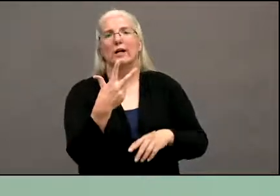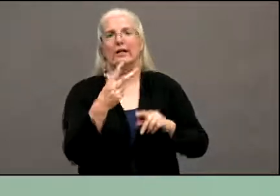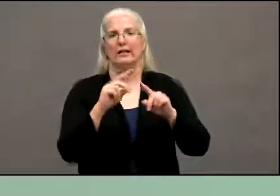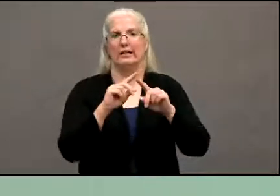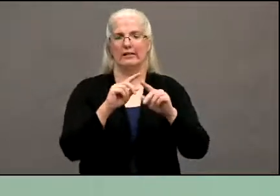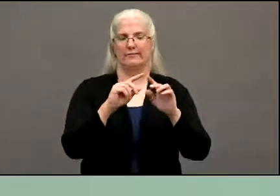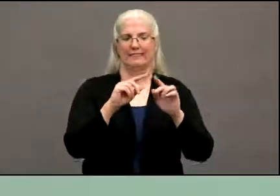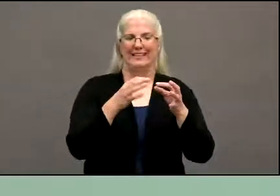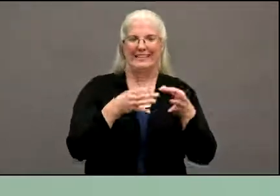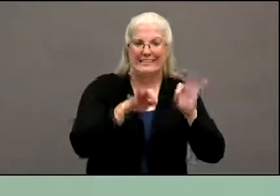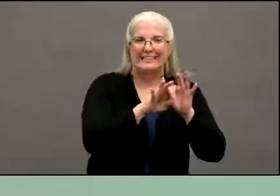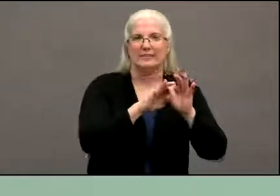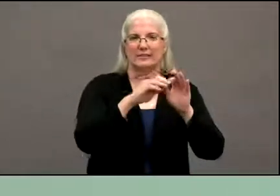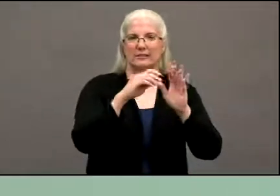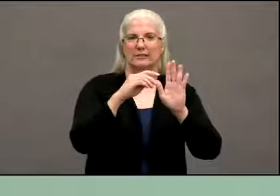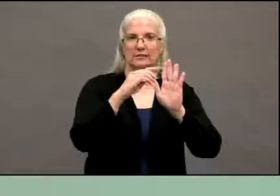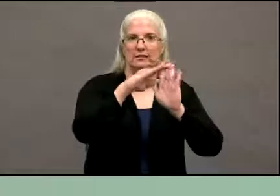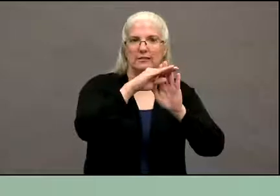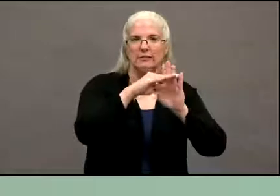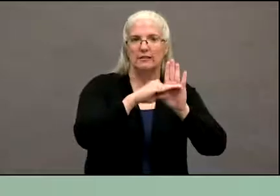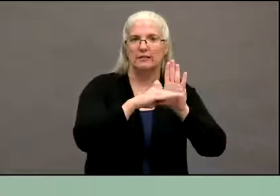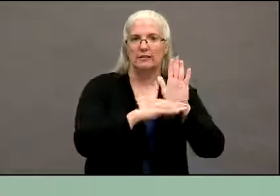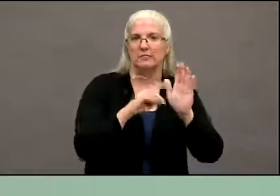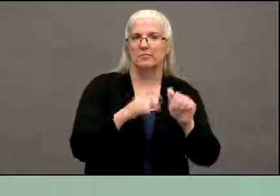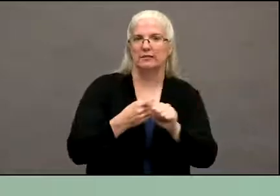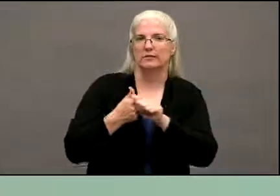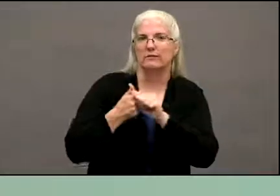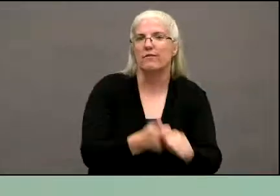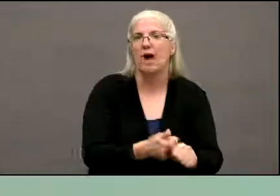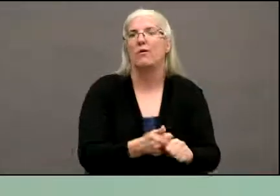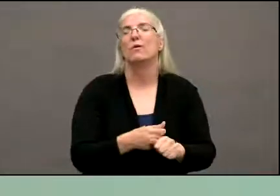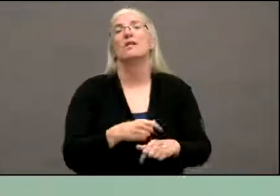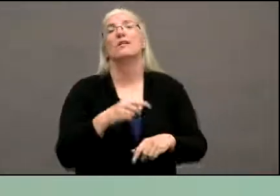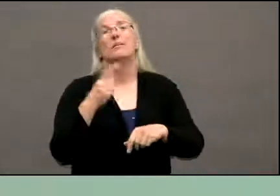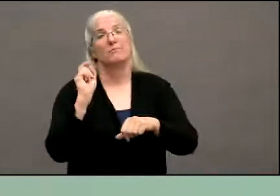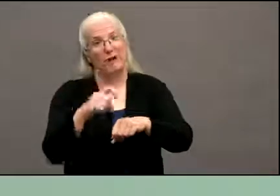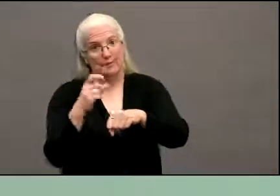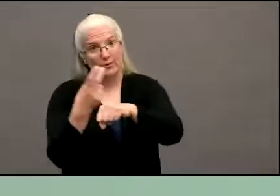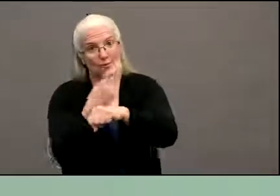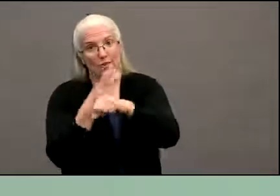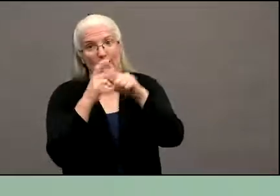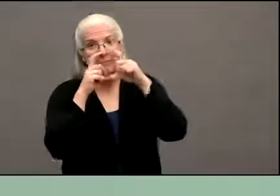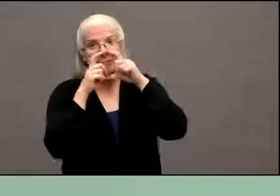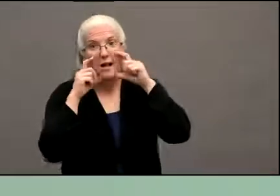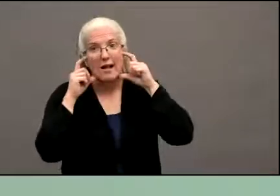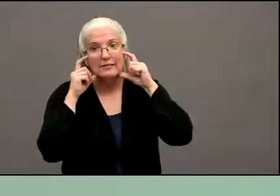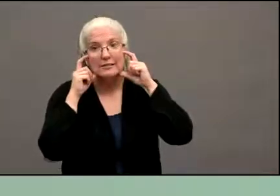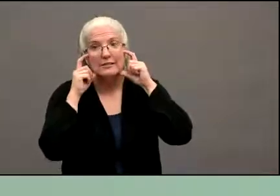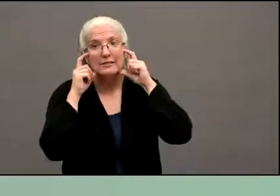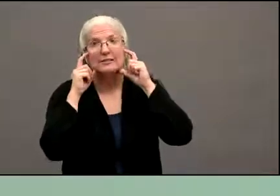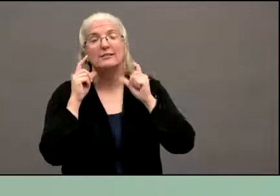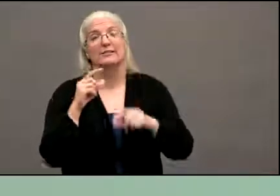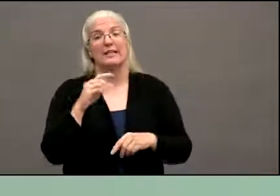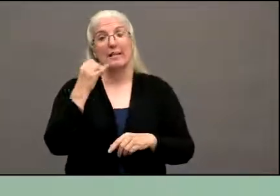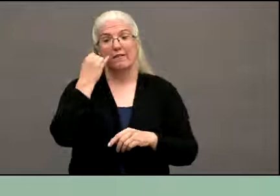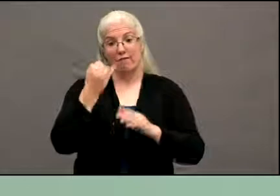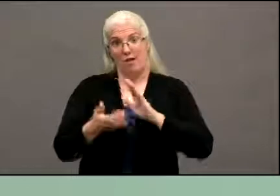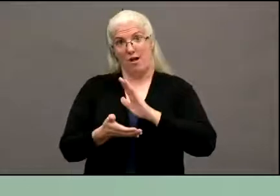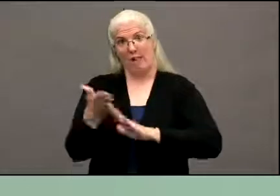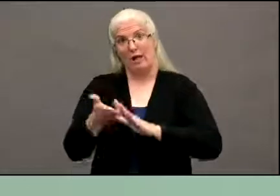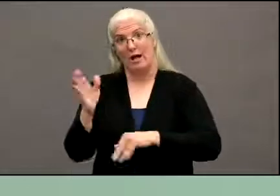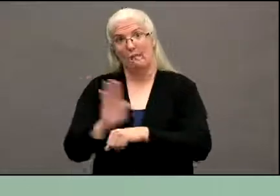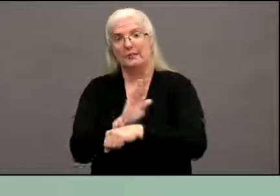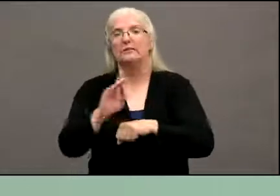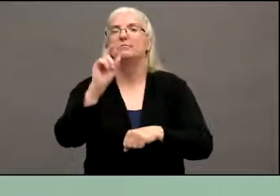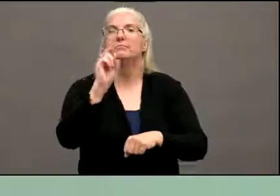principles are face coverings. How can we operate with face coverings in place at all times? The second core principle